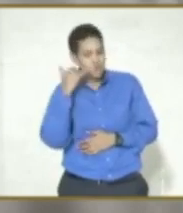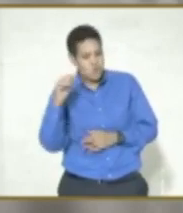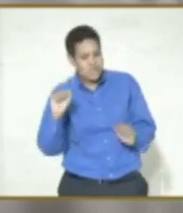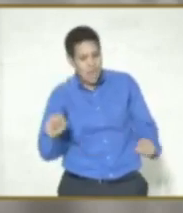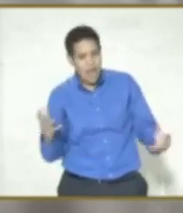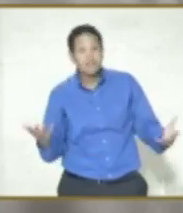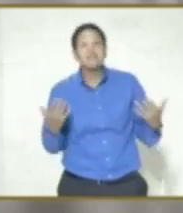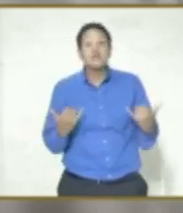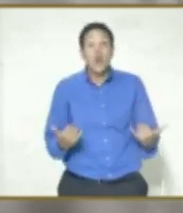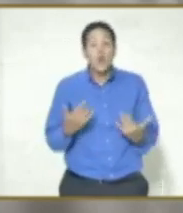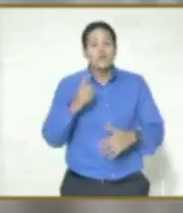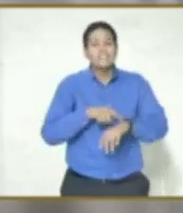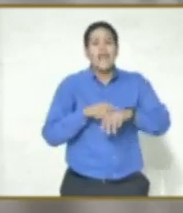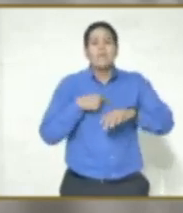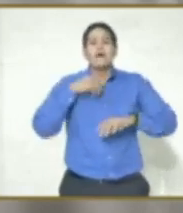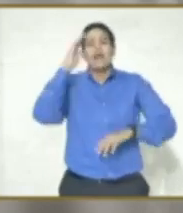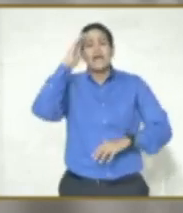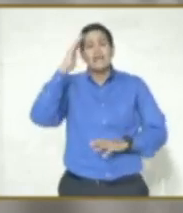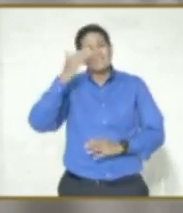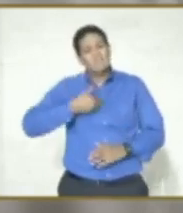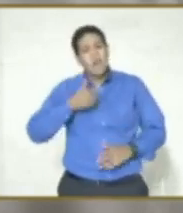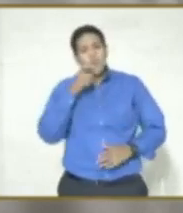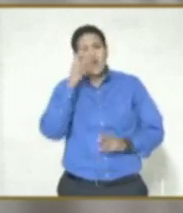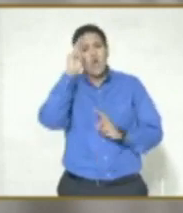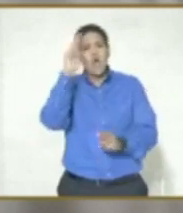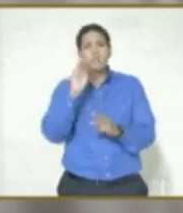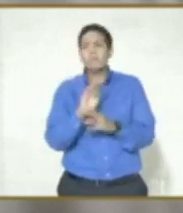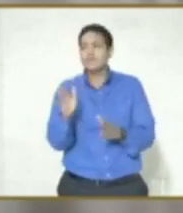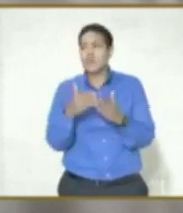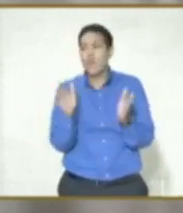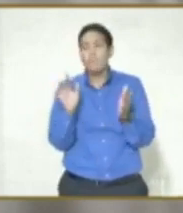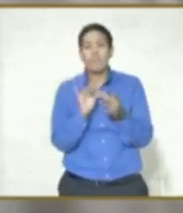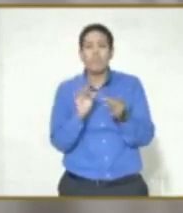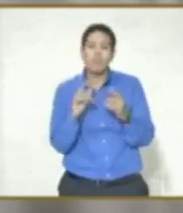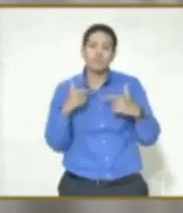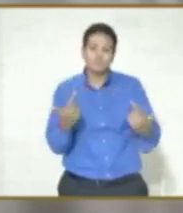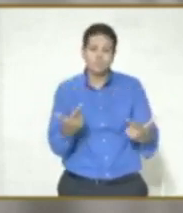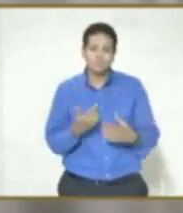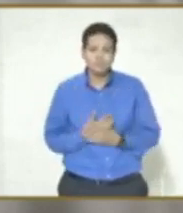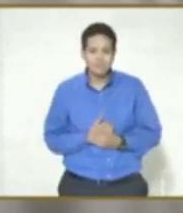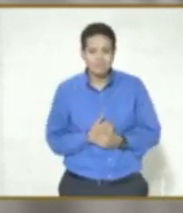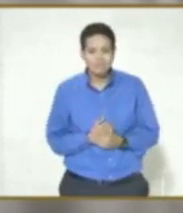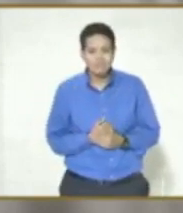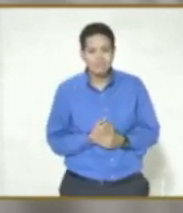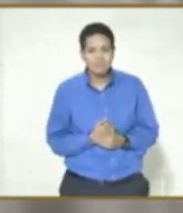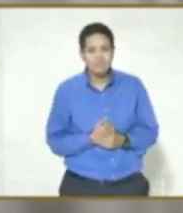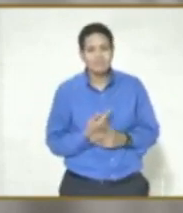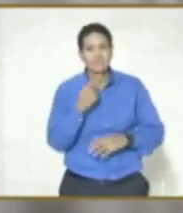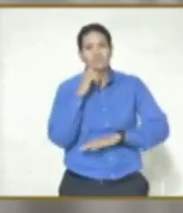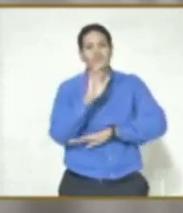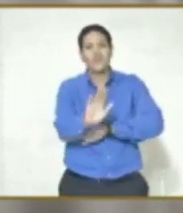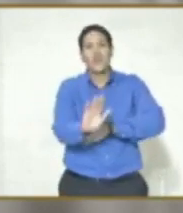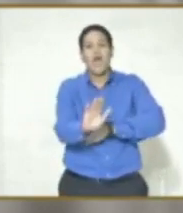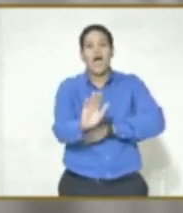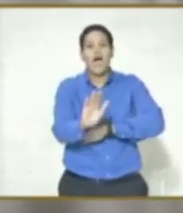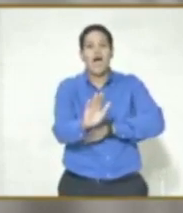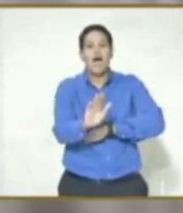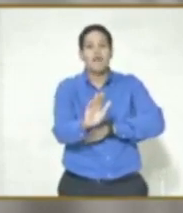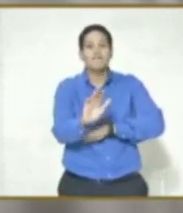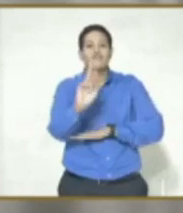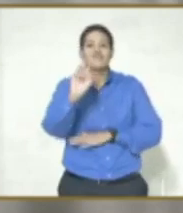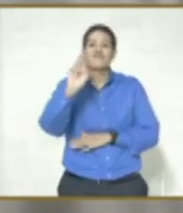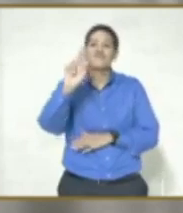876-618-8248. At this time, I invite the Honorable Minister to bring his opening remarks. Good afternoon,